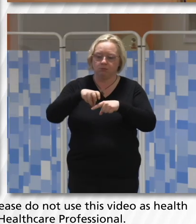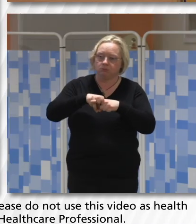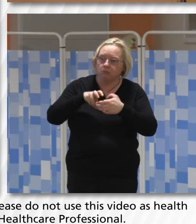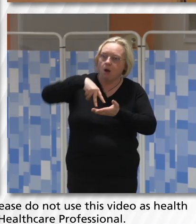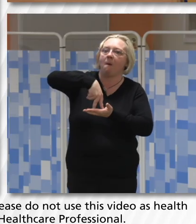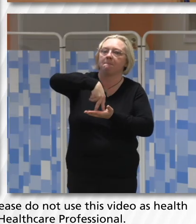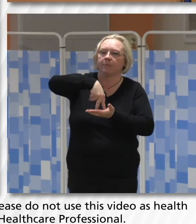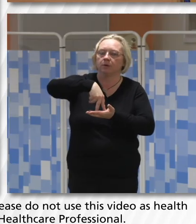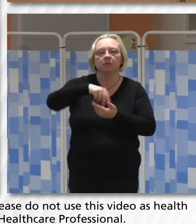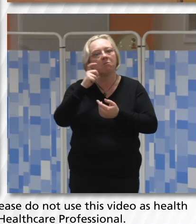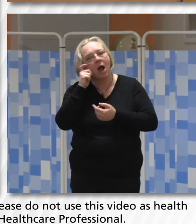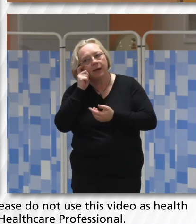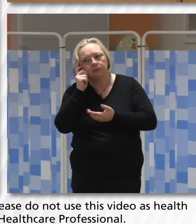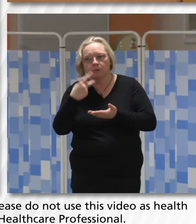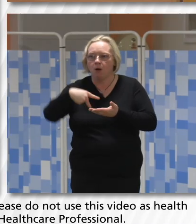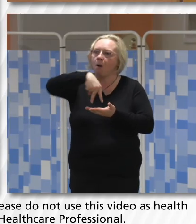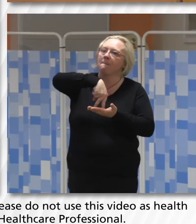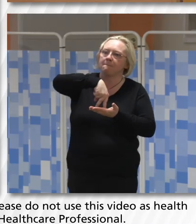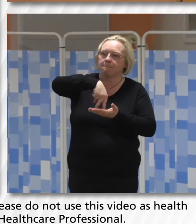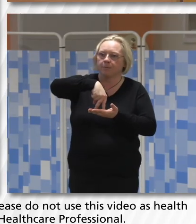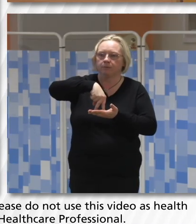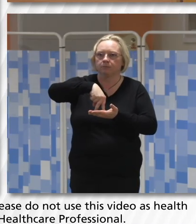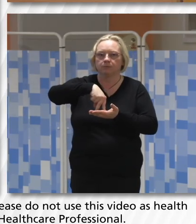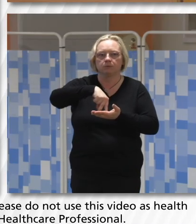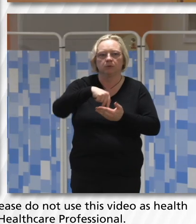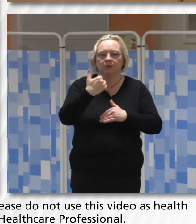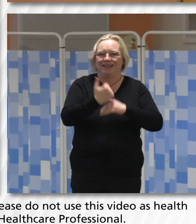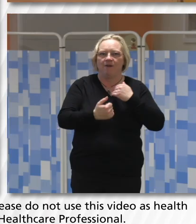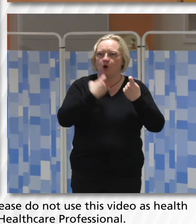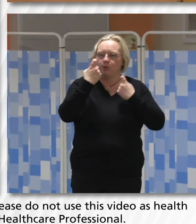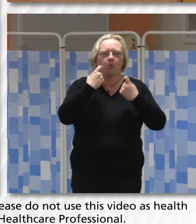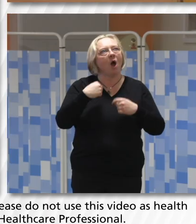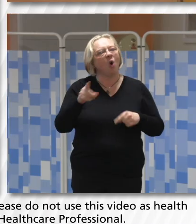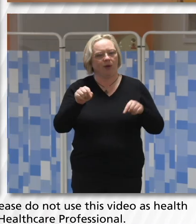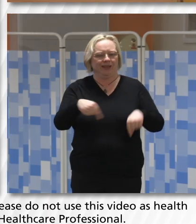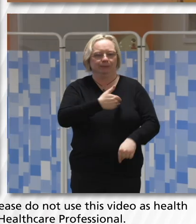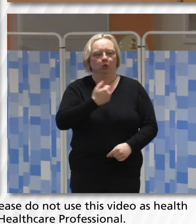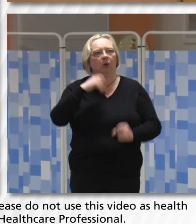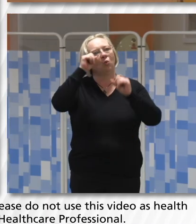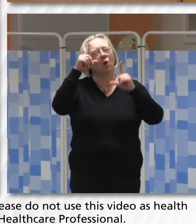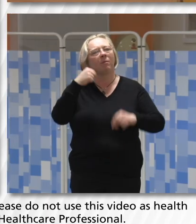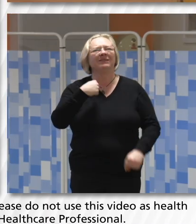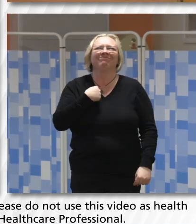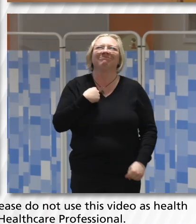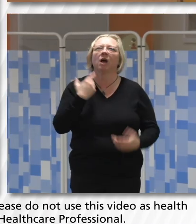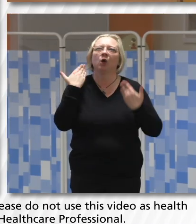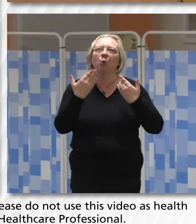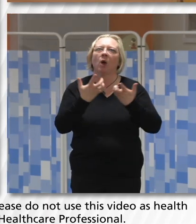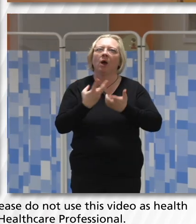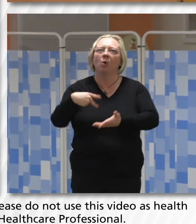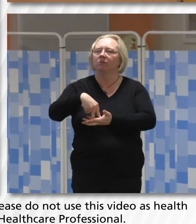bed. Probably, if you haven't got Parkinson's, you probably didn't think about how to do that this morning, unless you got a bad back or a bad